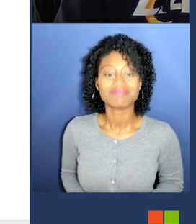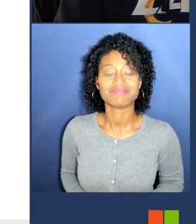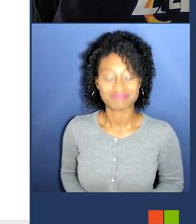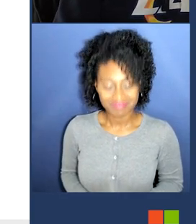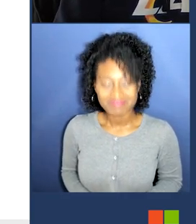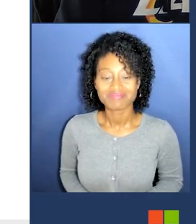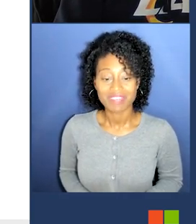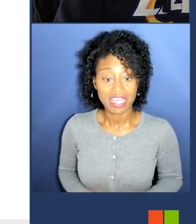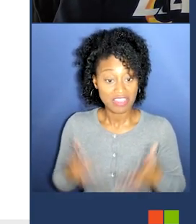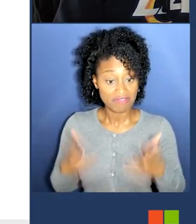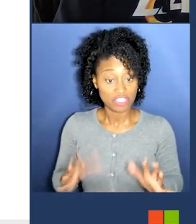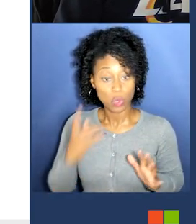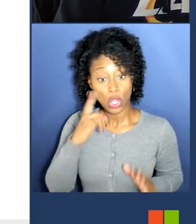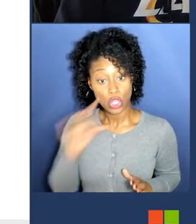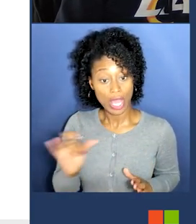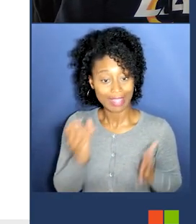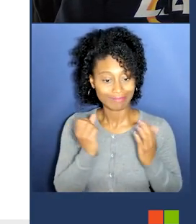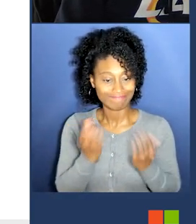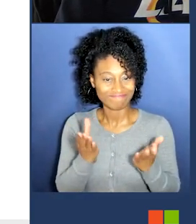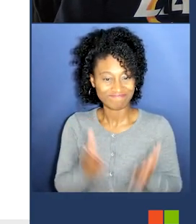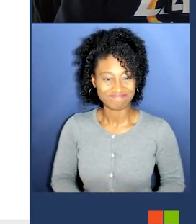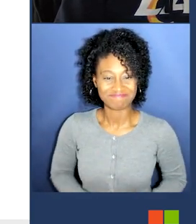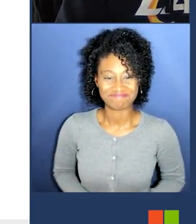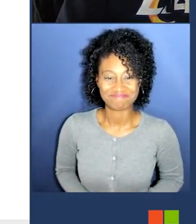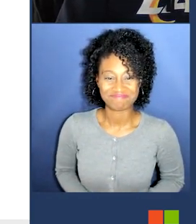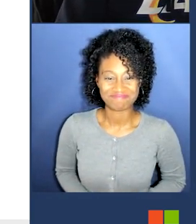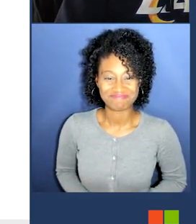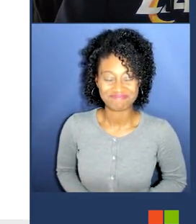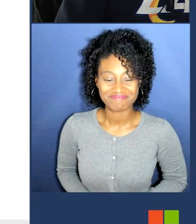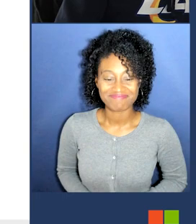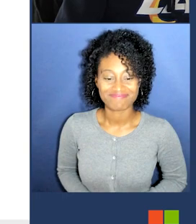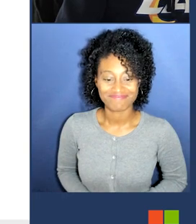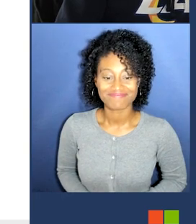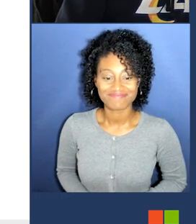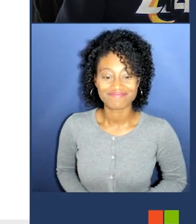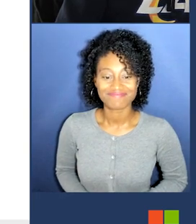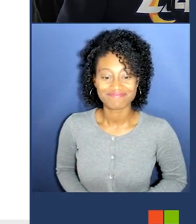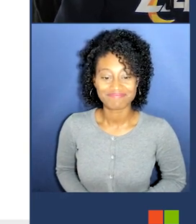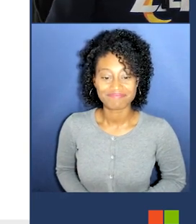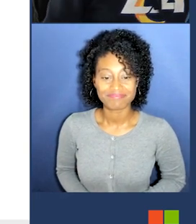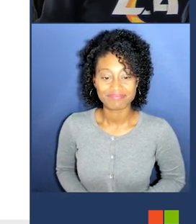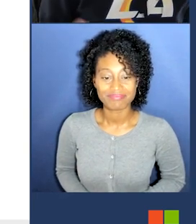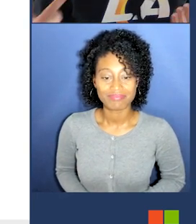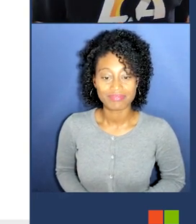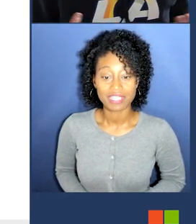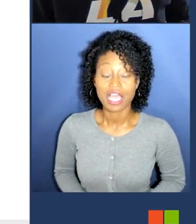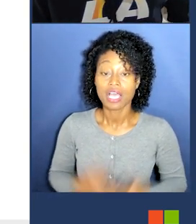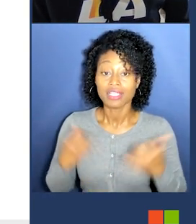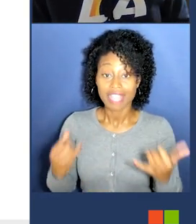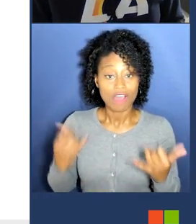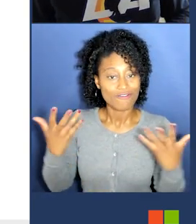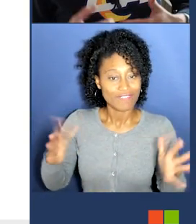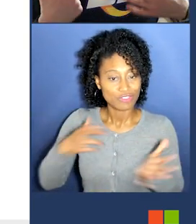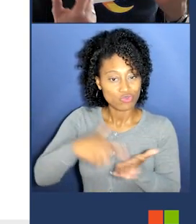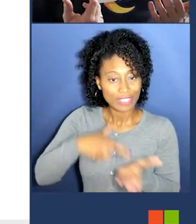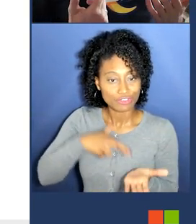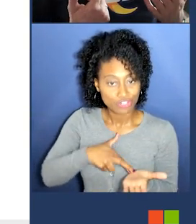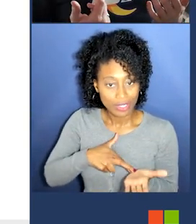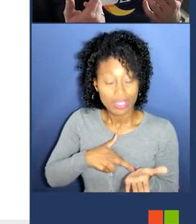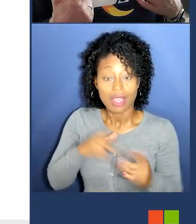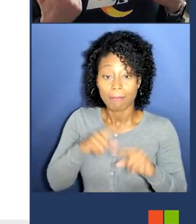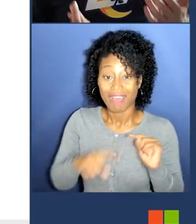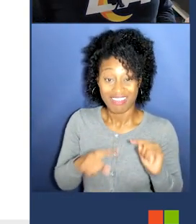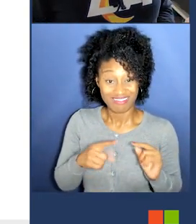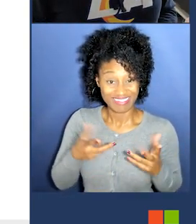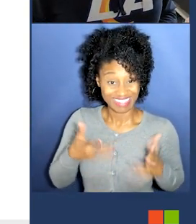the finished one looks like. All right, so now we have registered the function, but this by